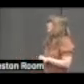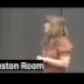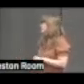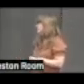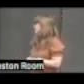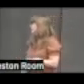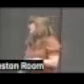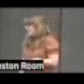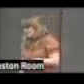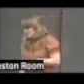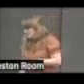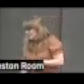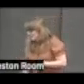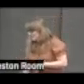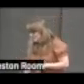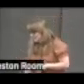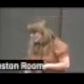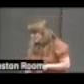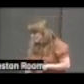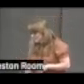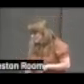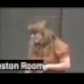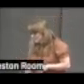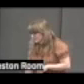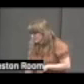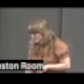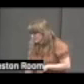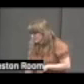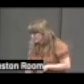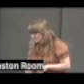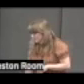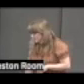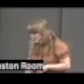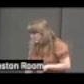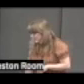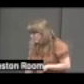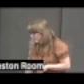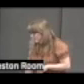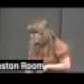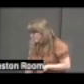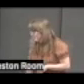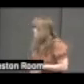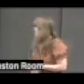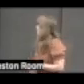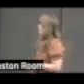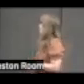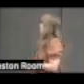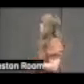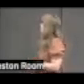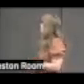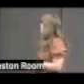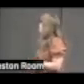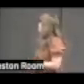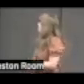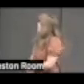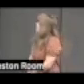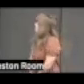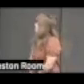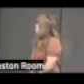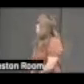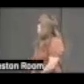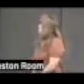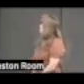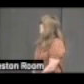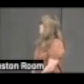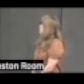together as one. They have ended up, they're going to be a huge threat in the future. And again, I took a time lapse, I